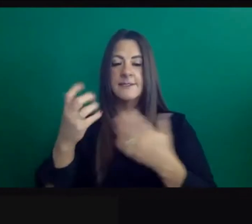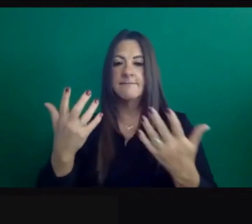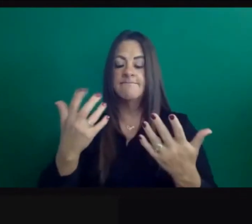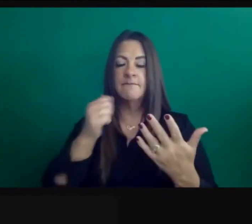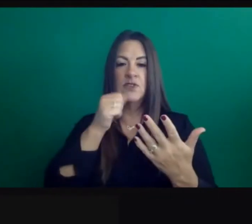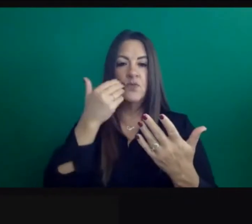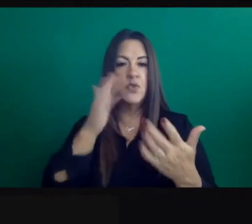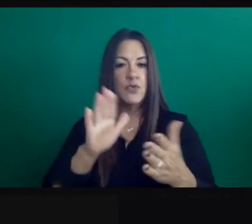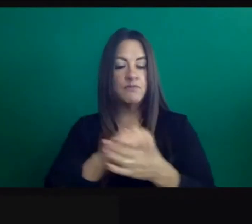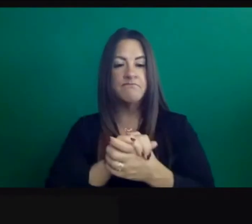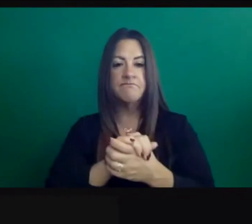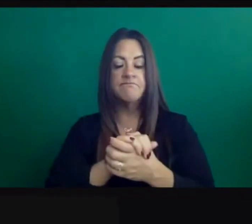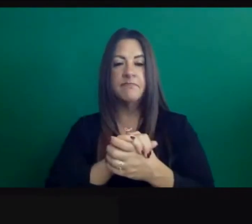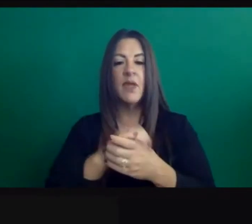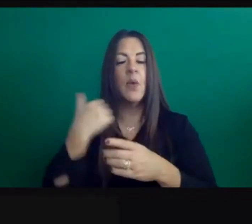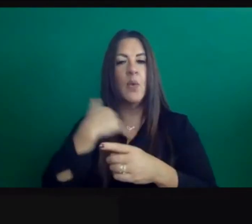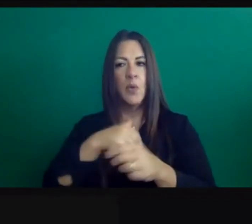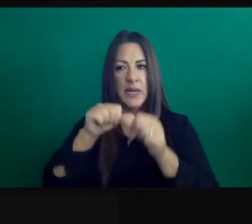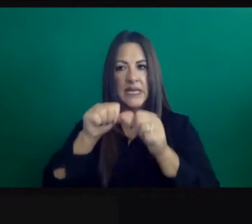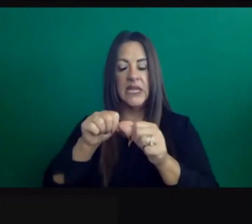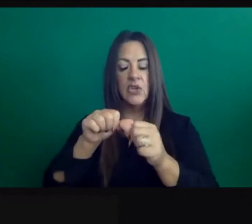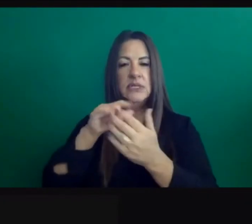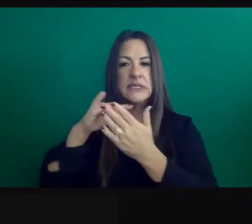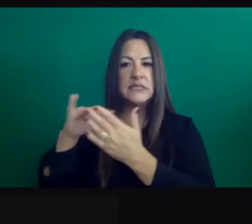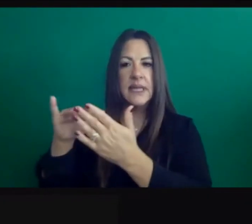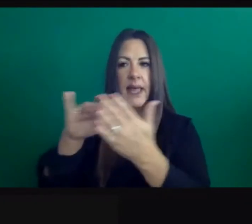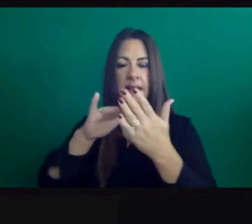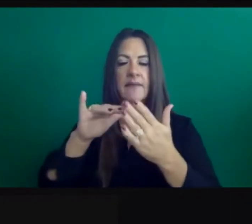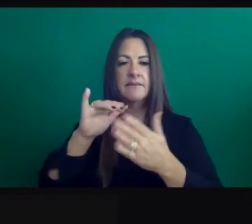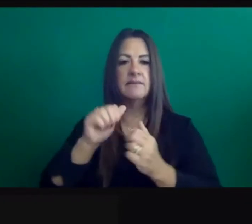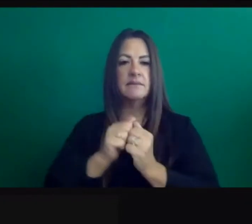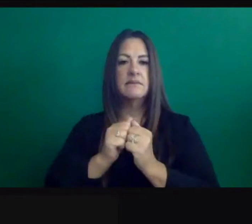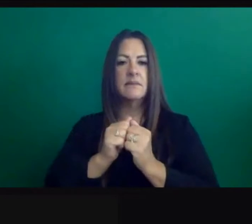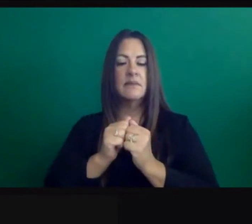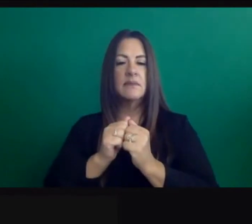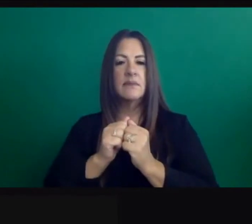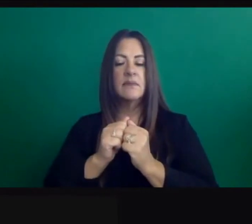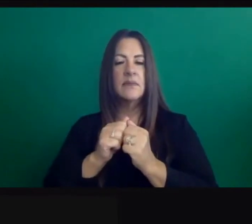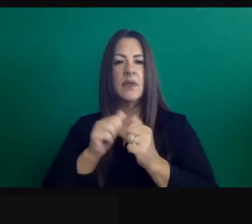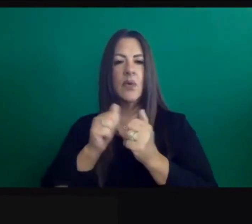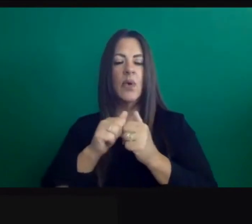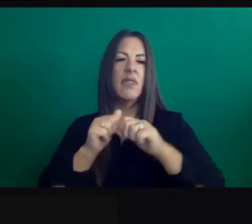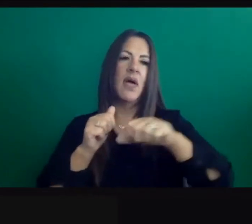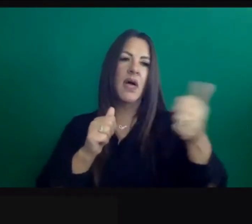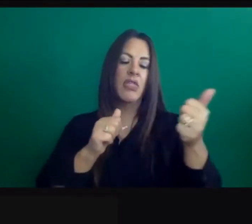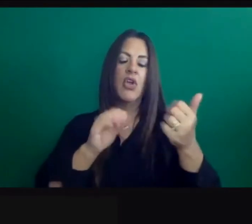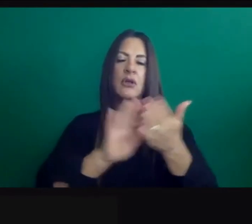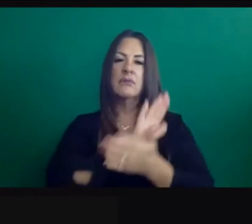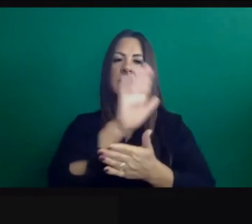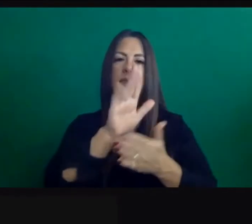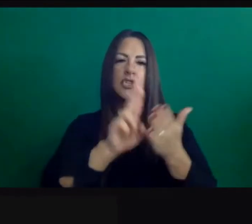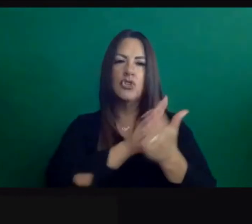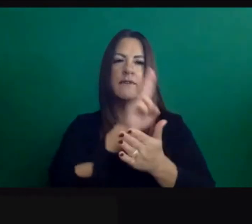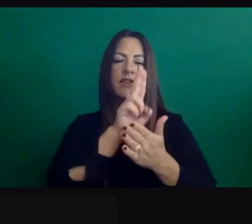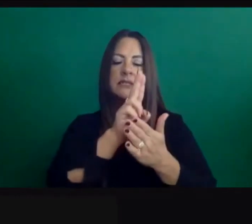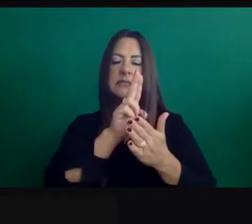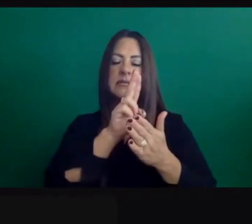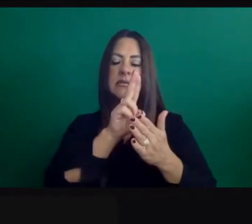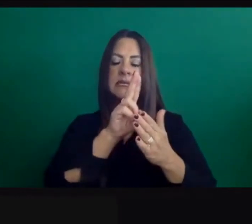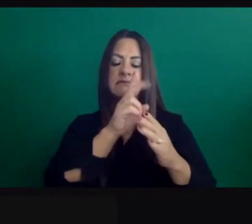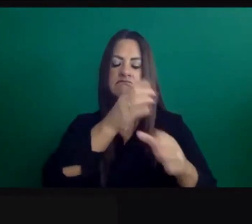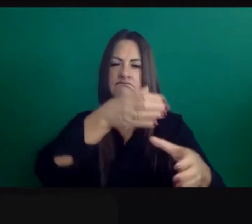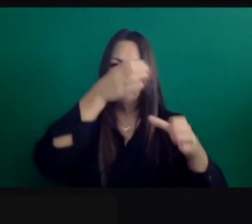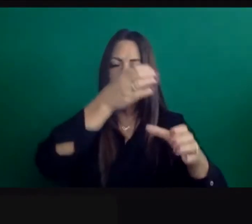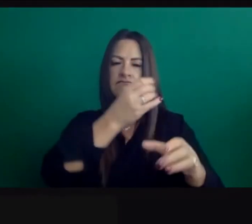these variants, and we'll continue to look at it with our partners in academic institutions and other labs across